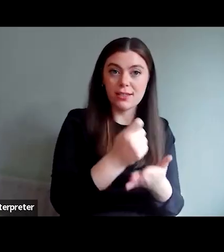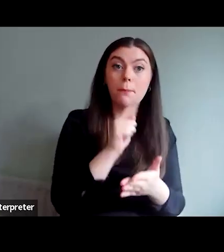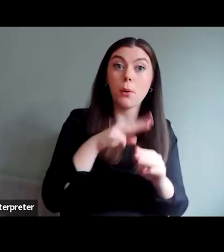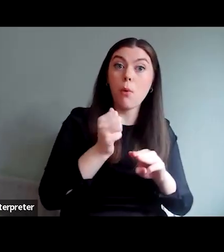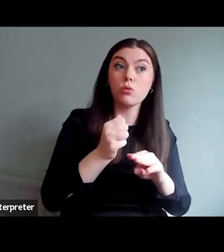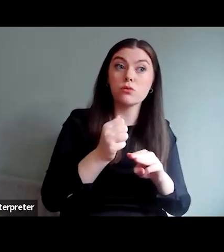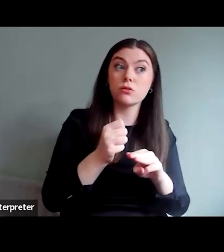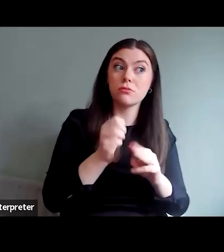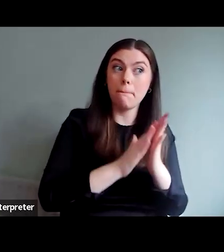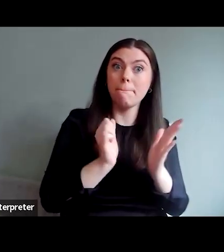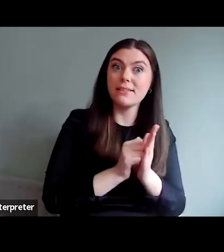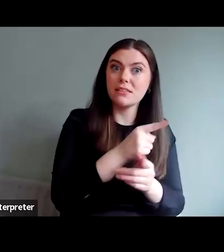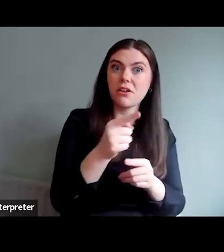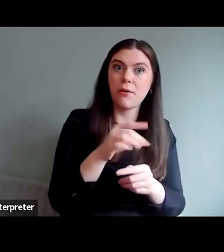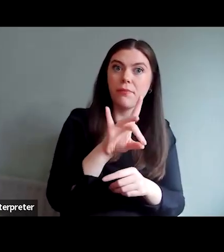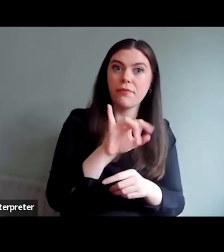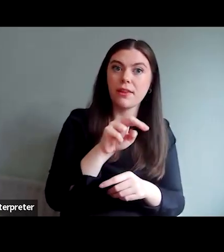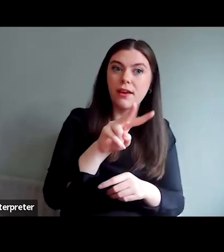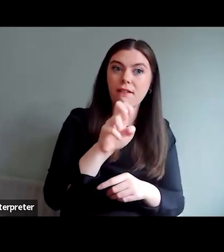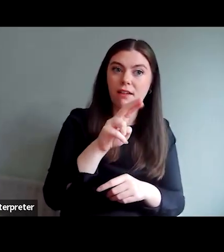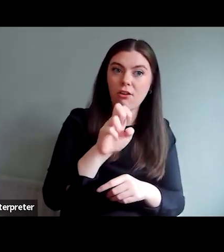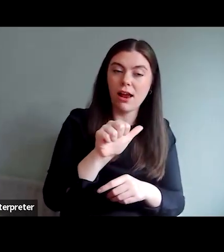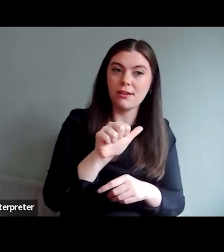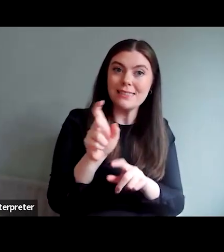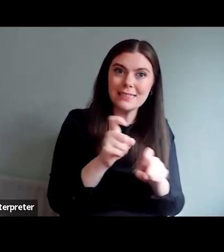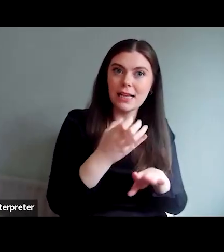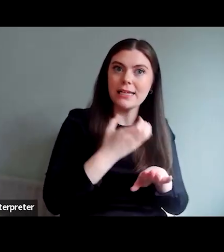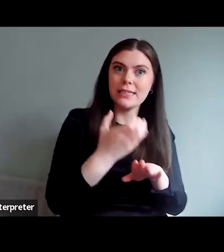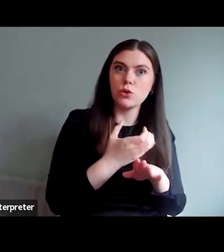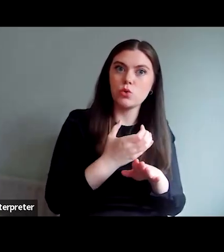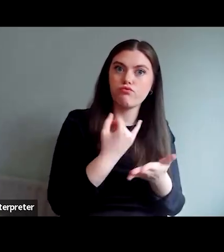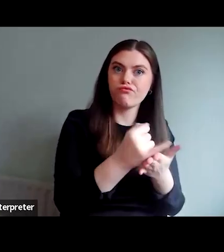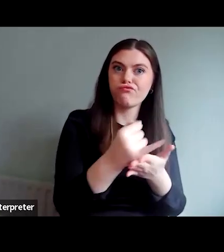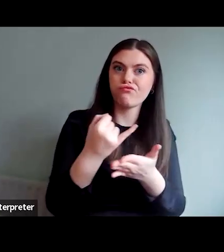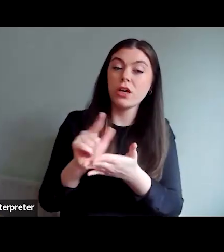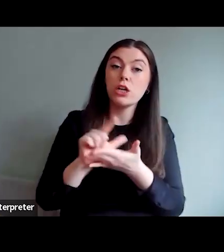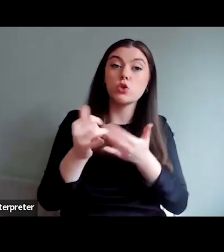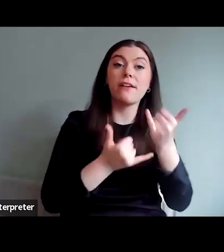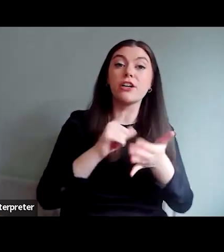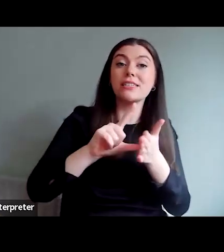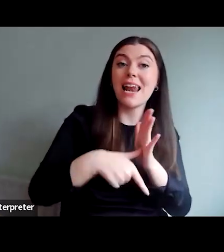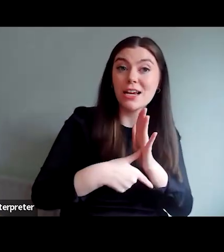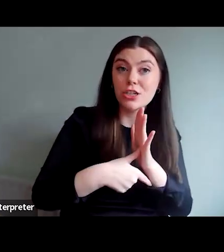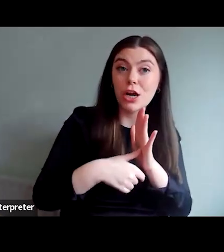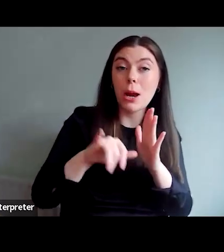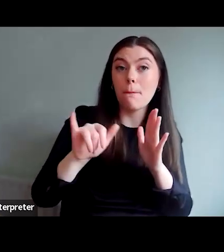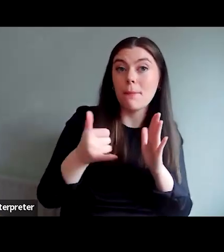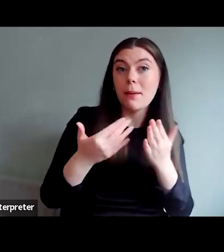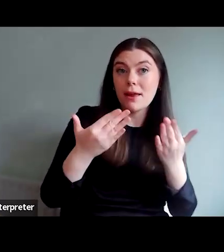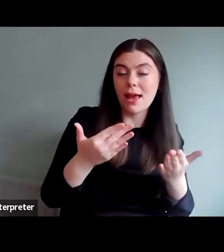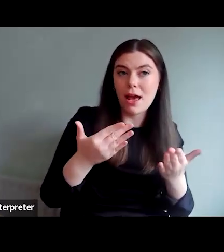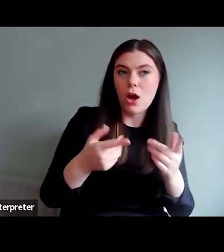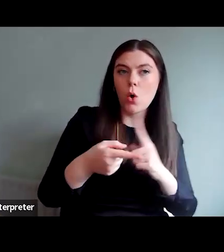going. I think 12 years on, people might now be finding, we did do it